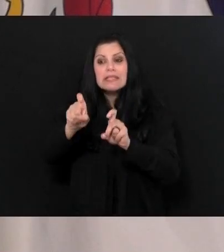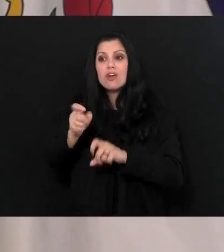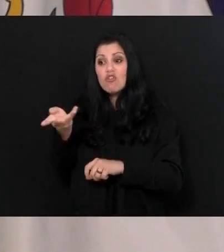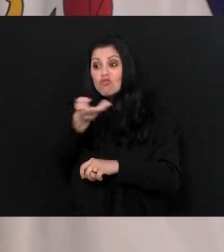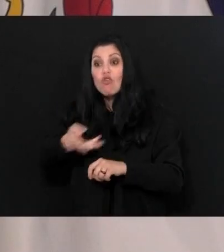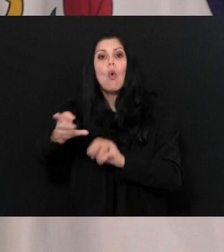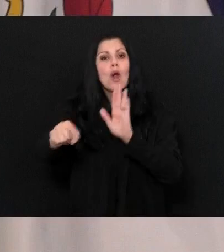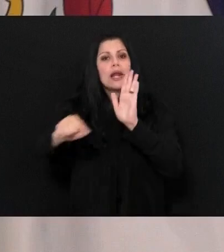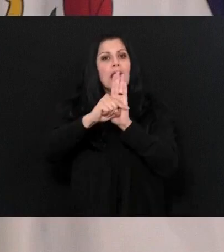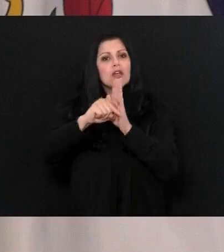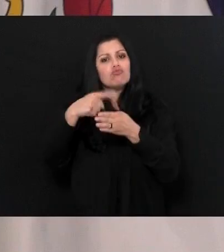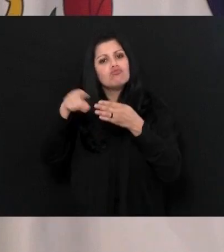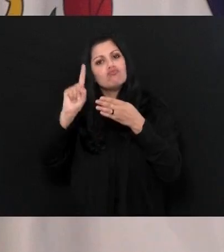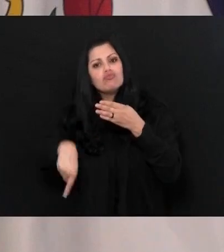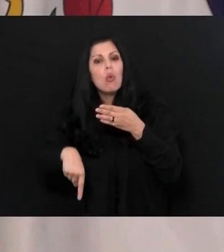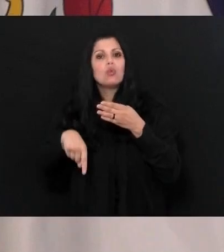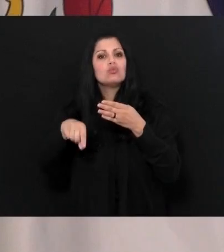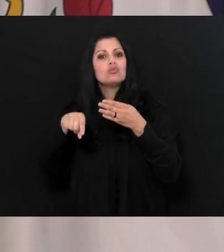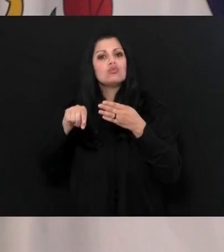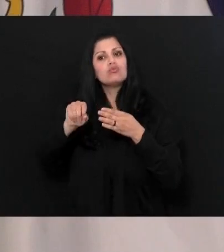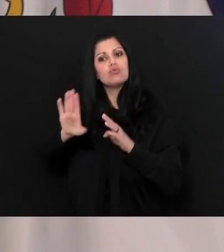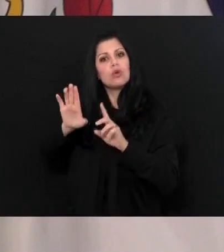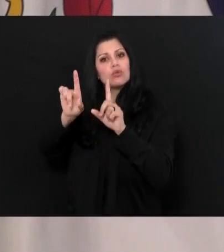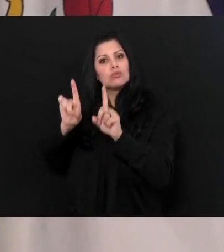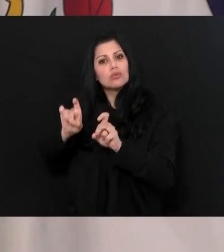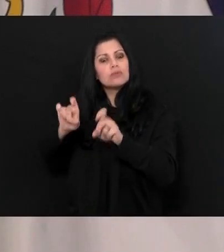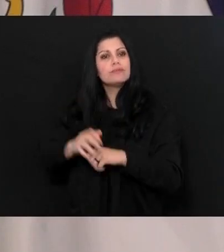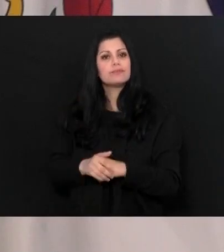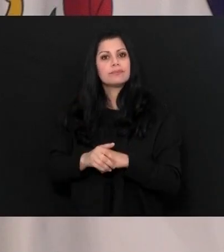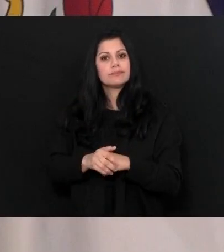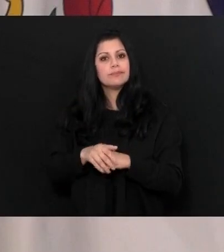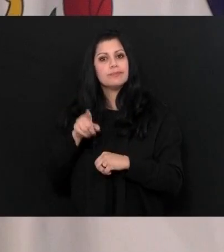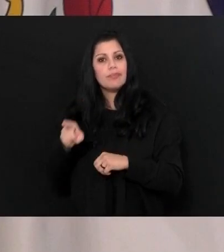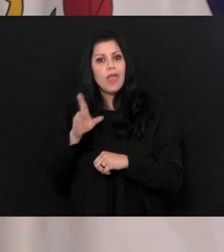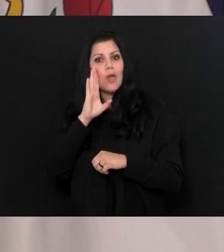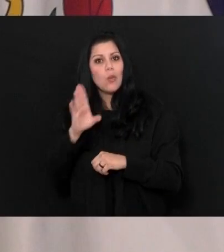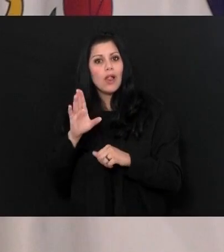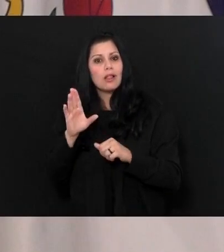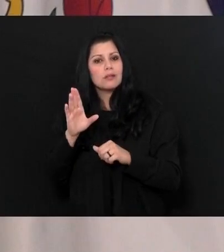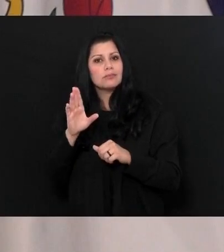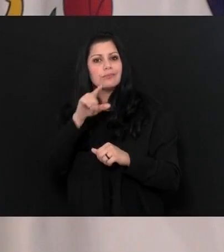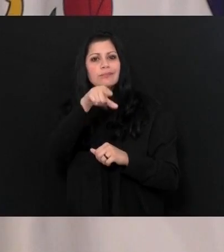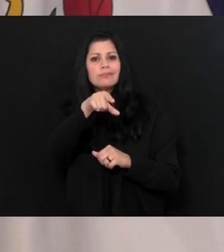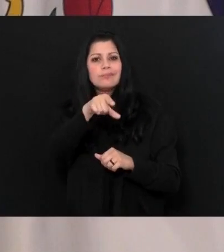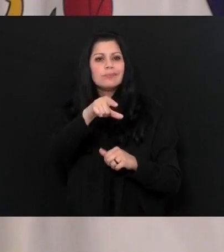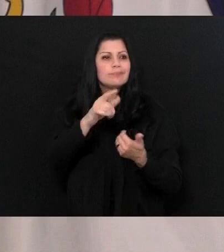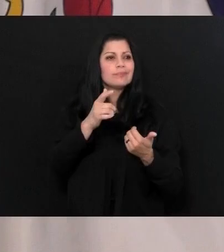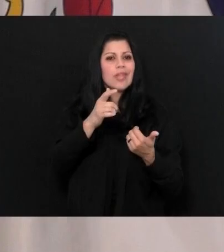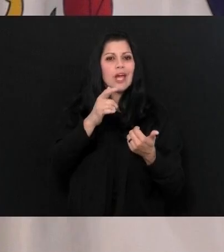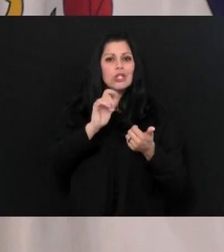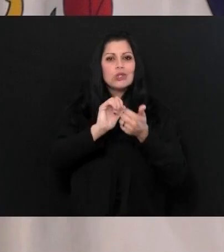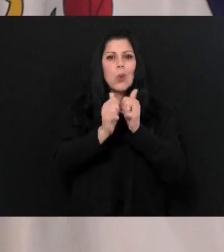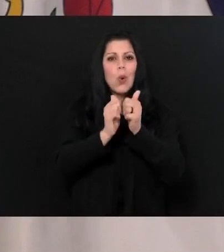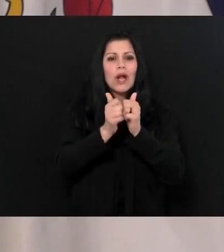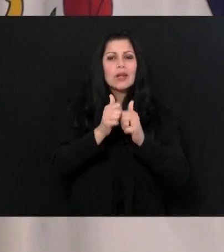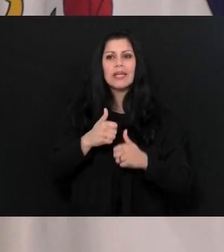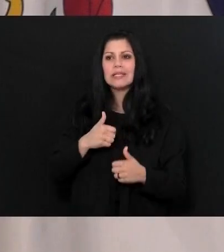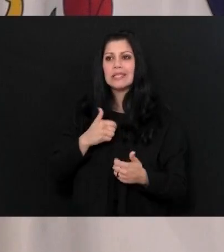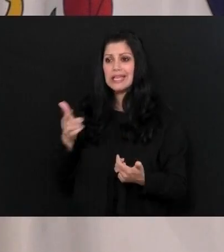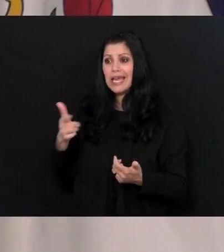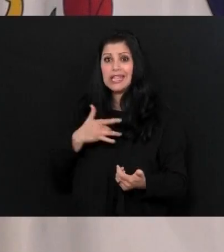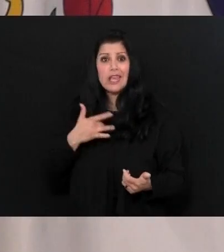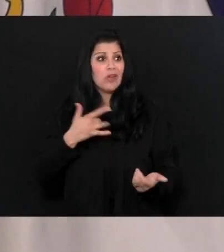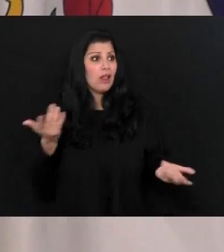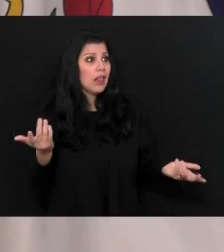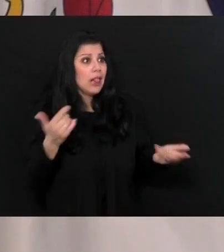negative, they're going on to the high school golf tournament, and for us to keep them in limbo, that's not the right thing to do.